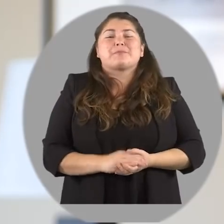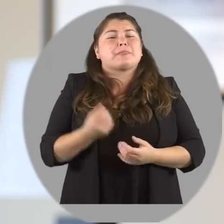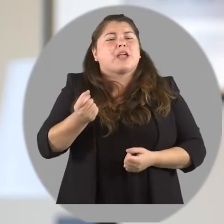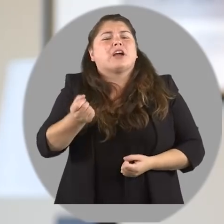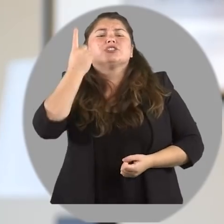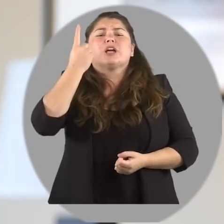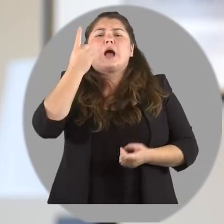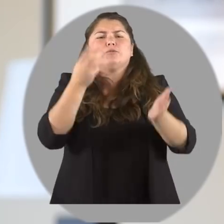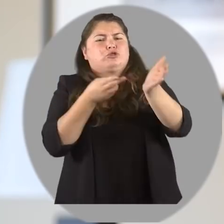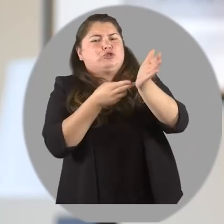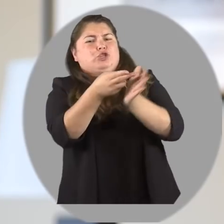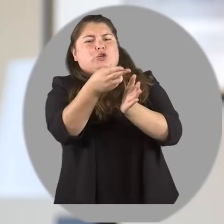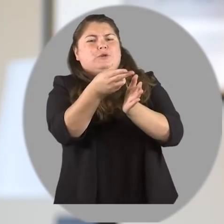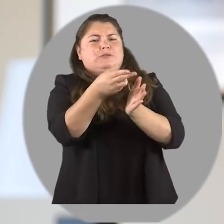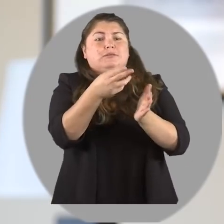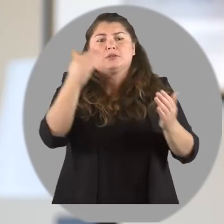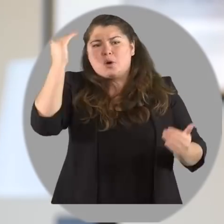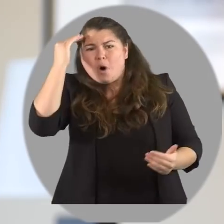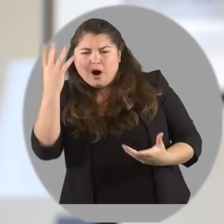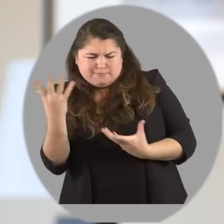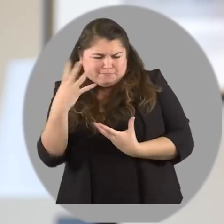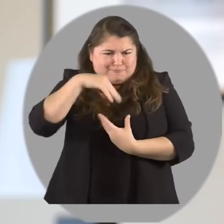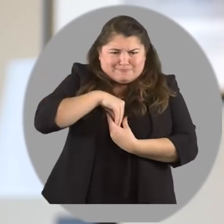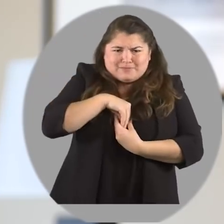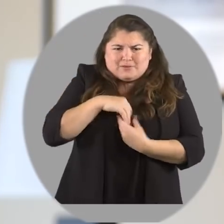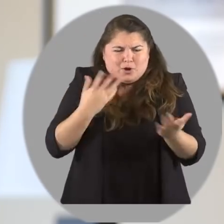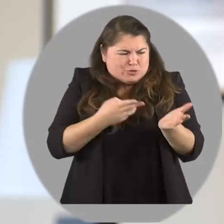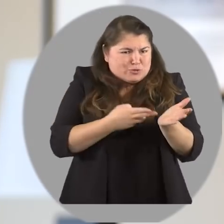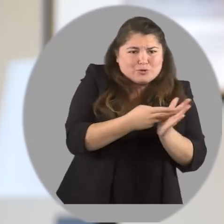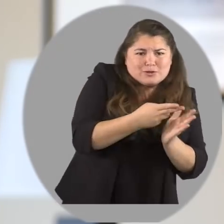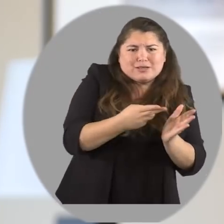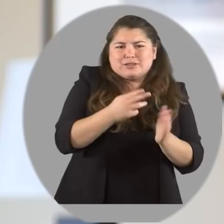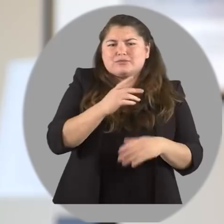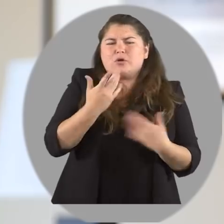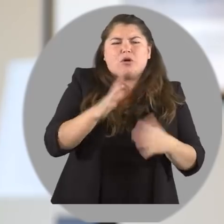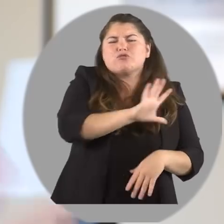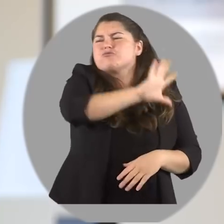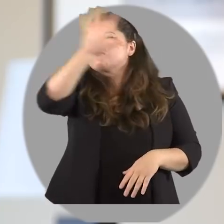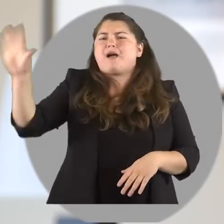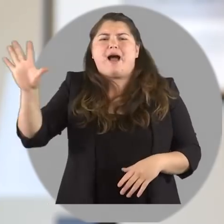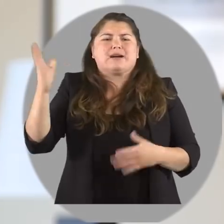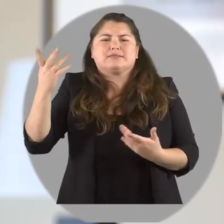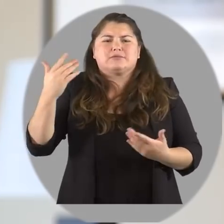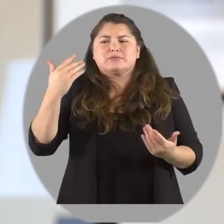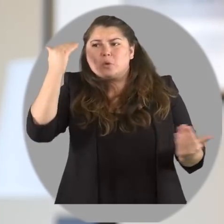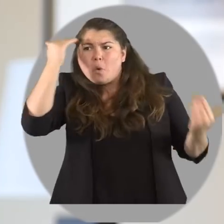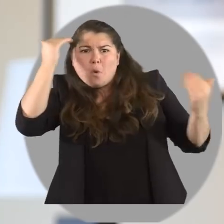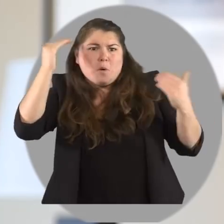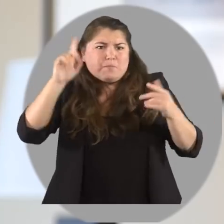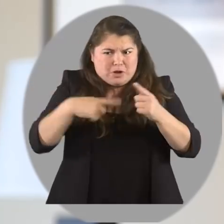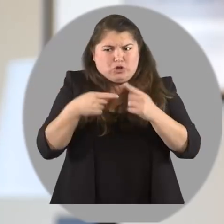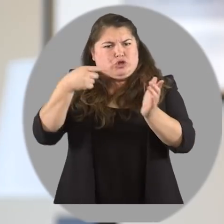truth is out there and the truth is known and normalized and everybody is aware of it,